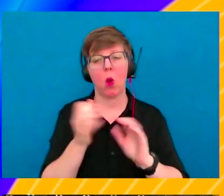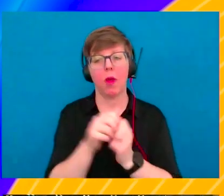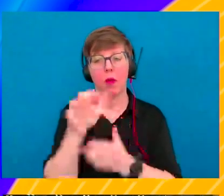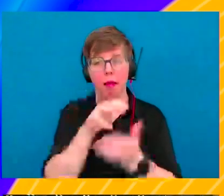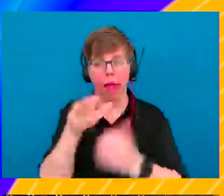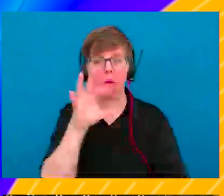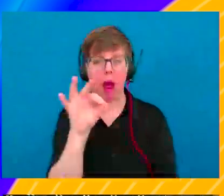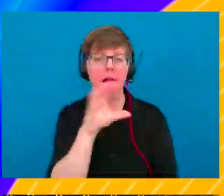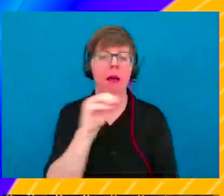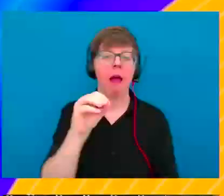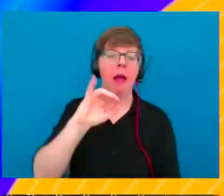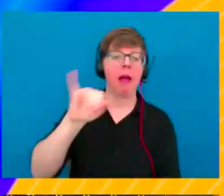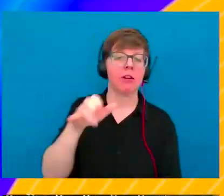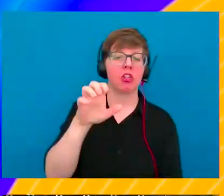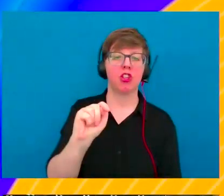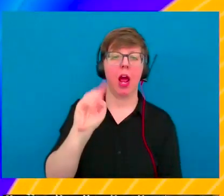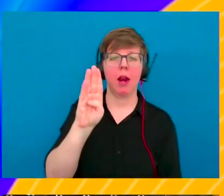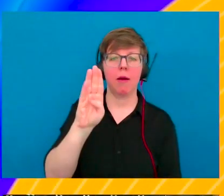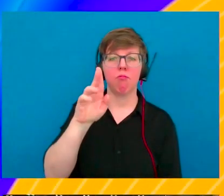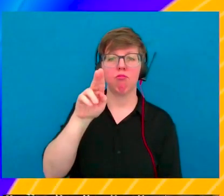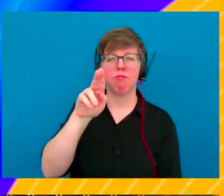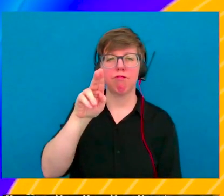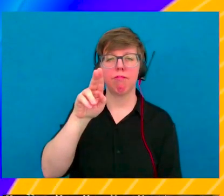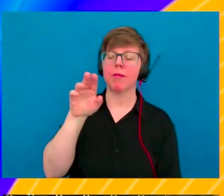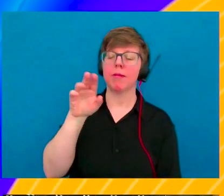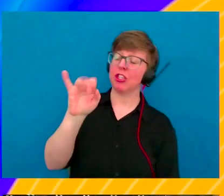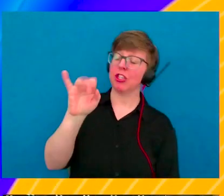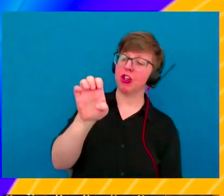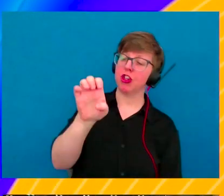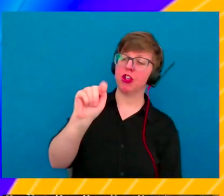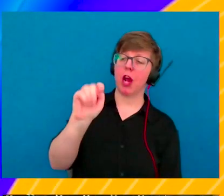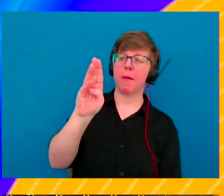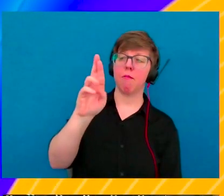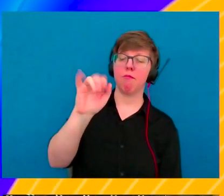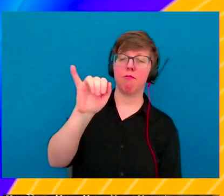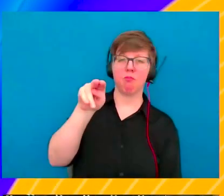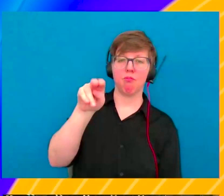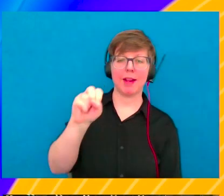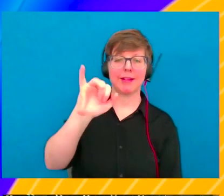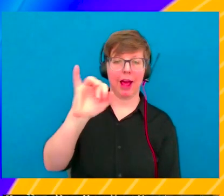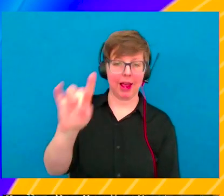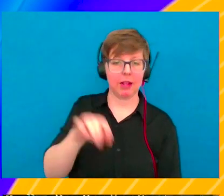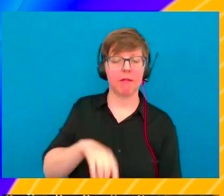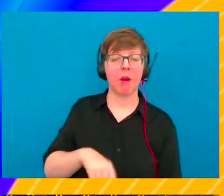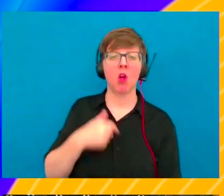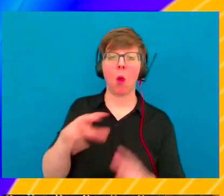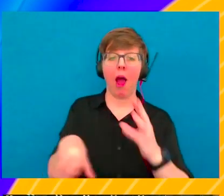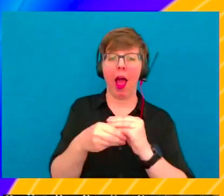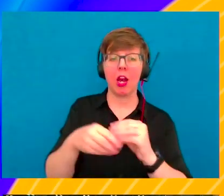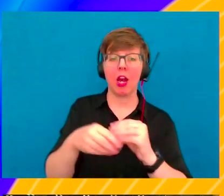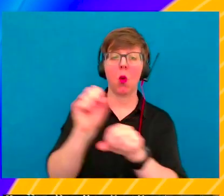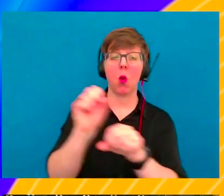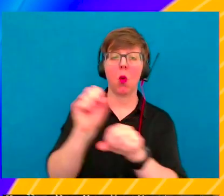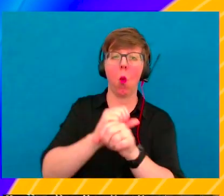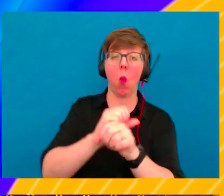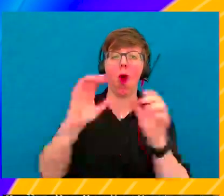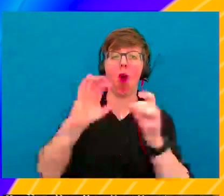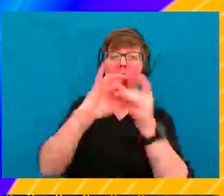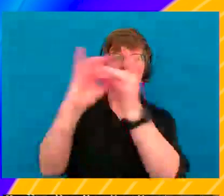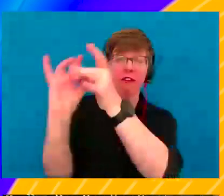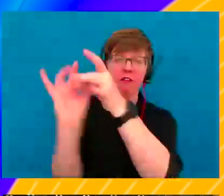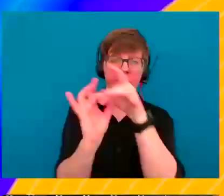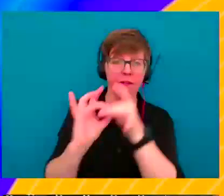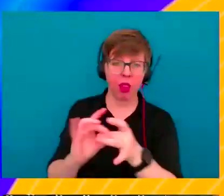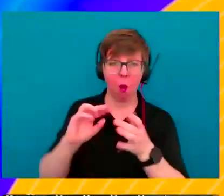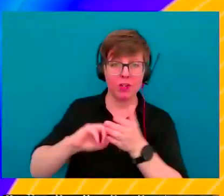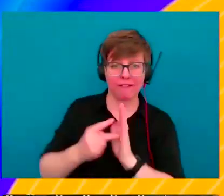pretty flexible with that. So what I'm just doing here is I've just added in a workflows definition. Nothing that